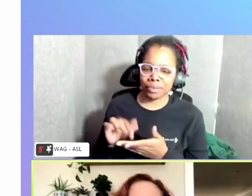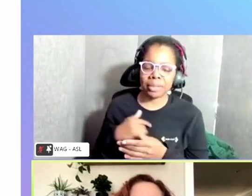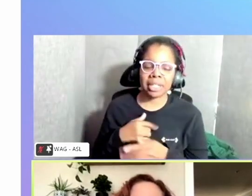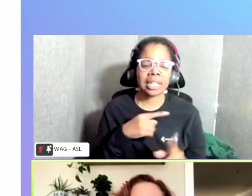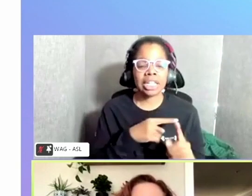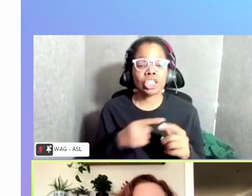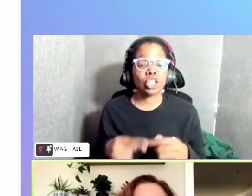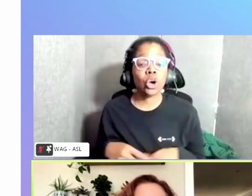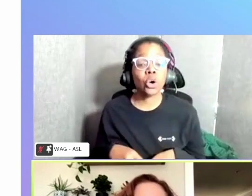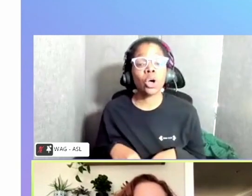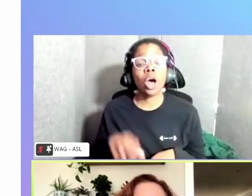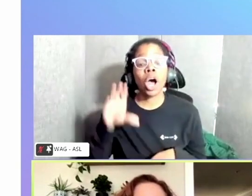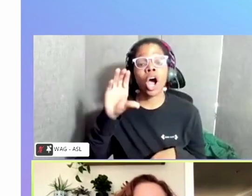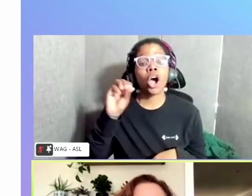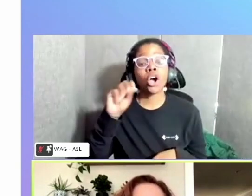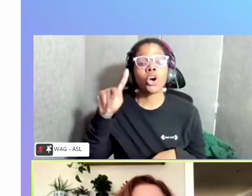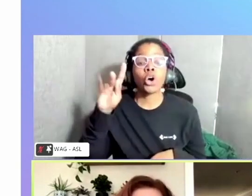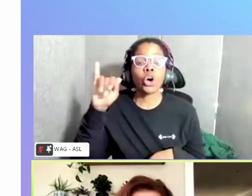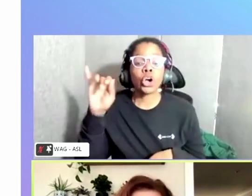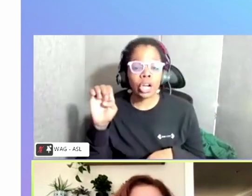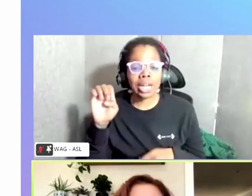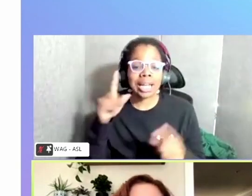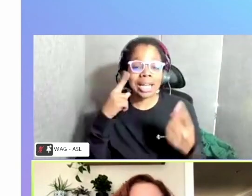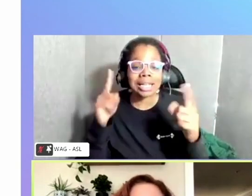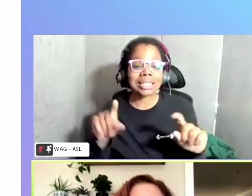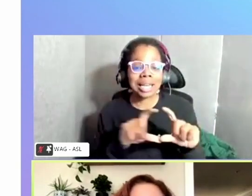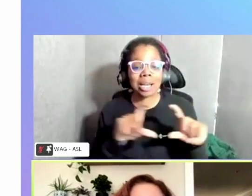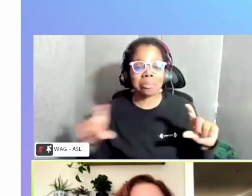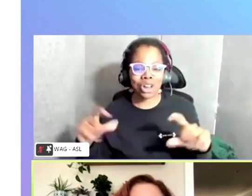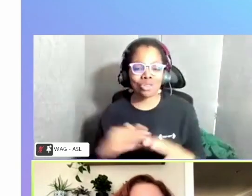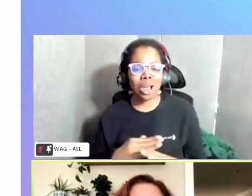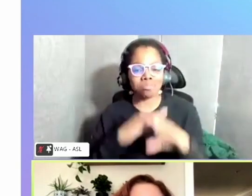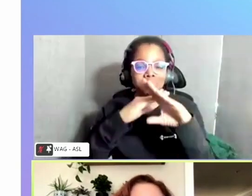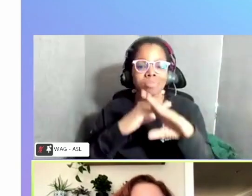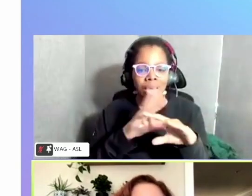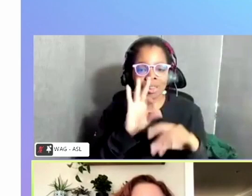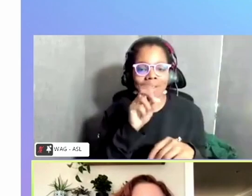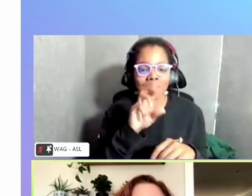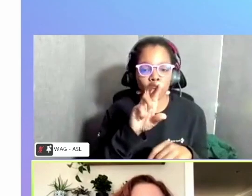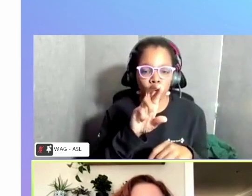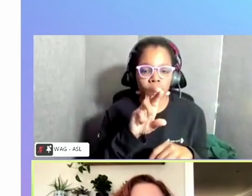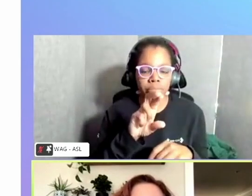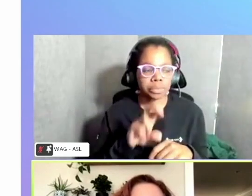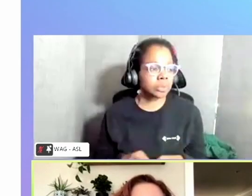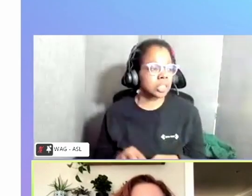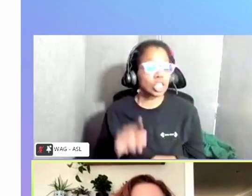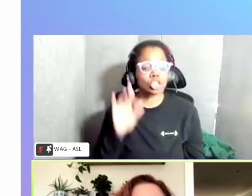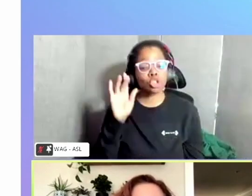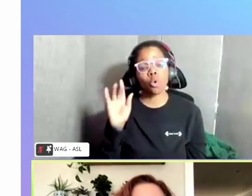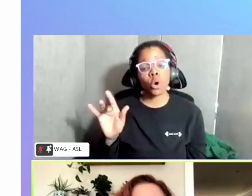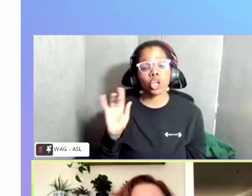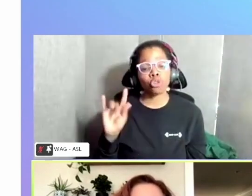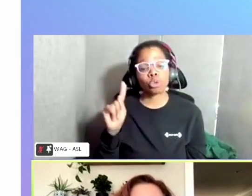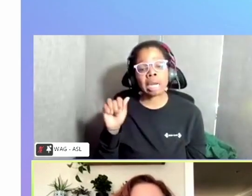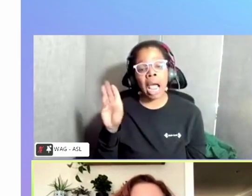a cookie consent banner that covers up part of a web page footer. As one tabs to the links in the footer